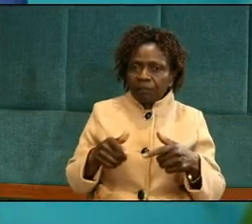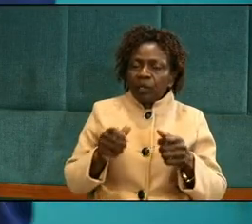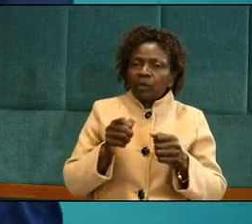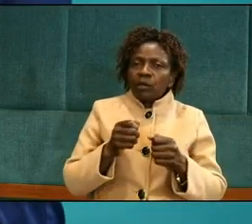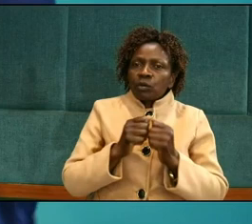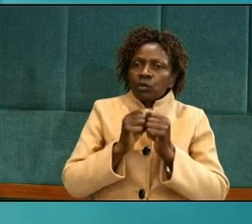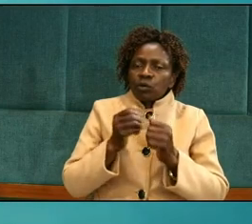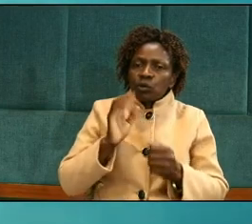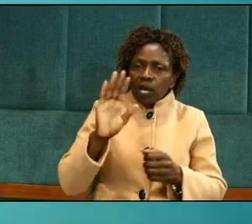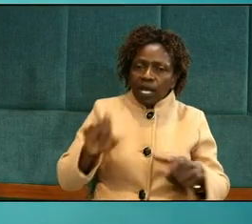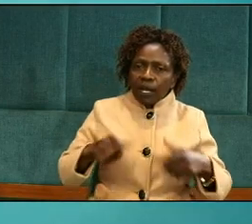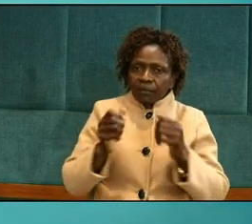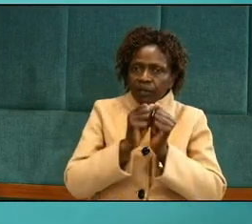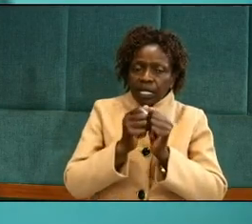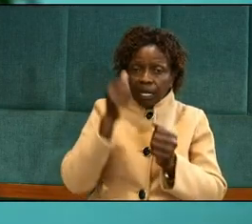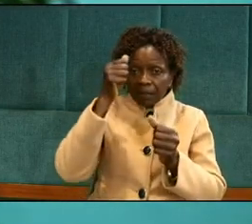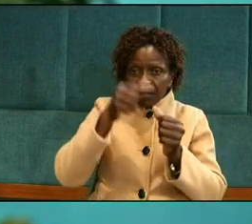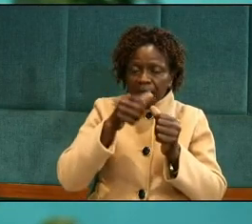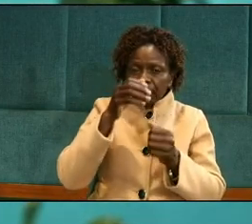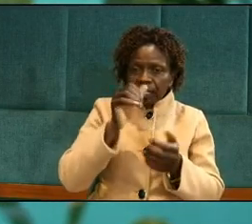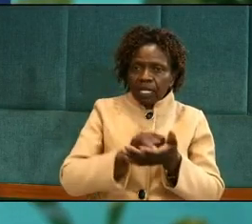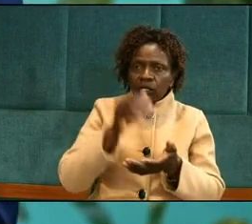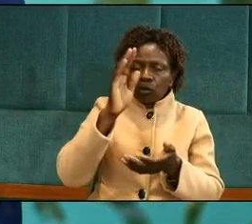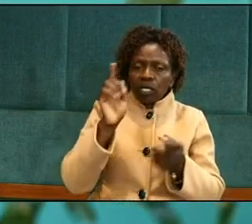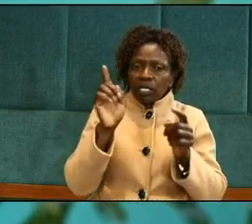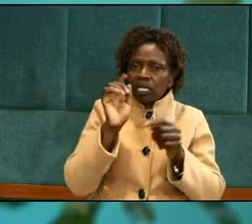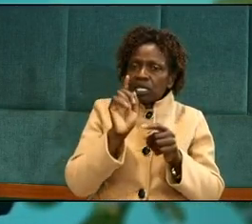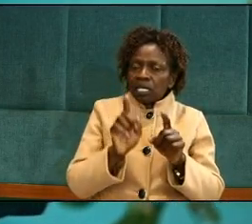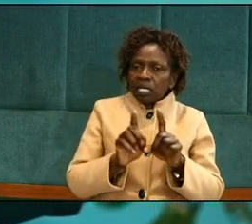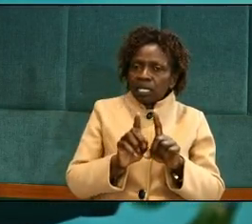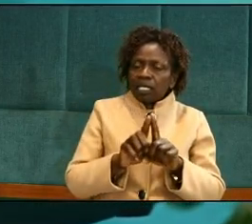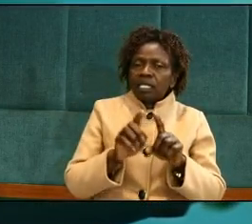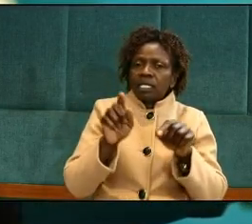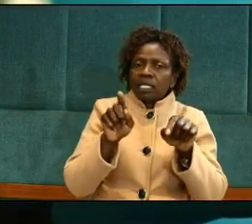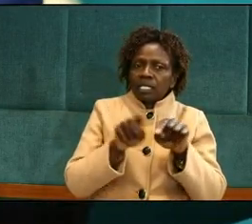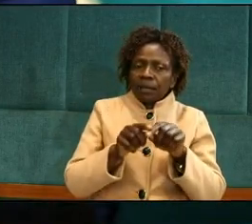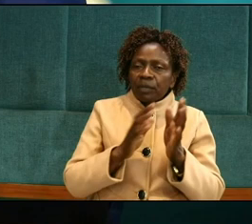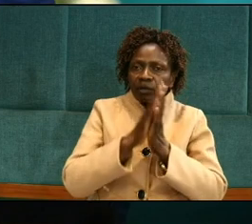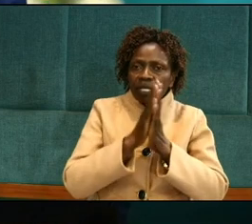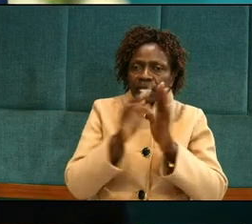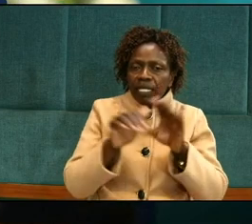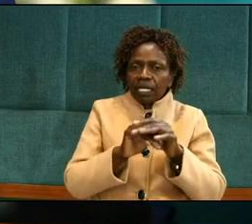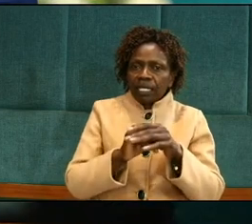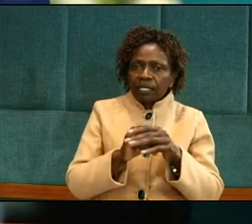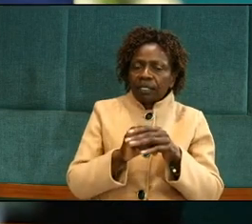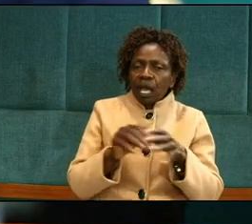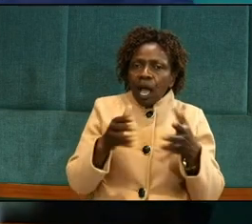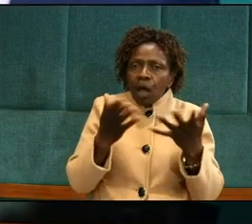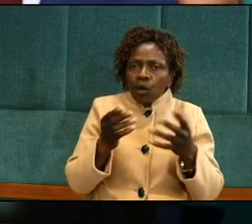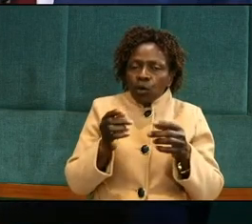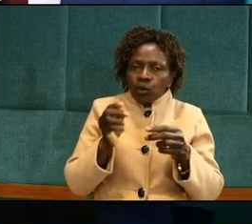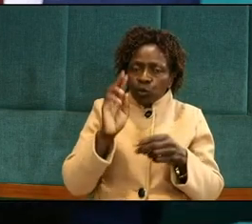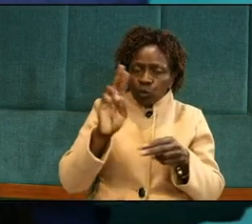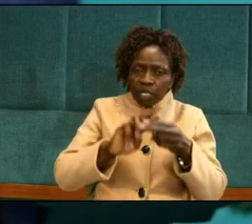them, remember that God is also interested in the affairs of how you relate with